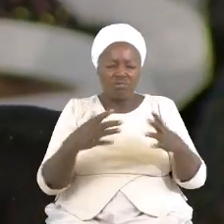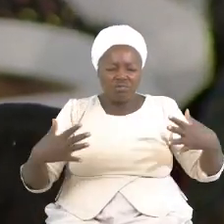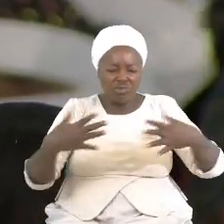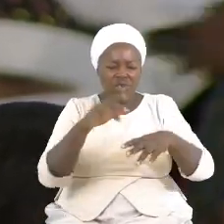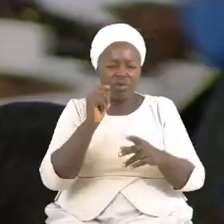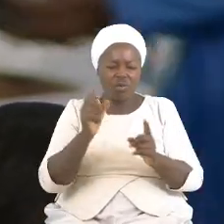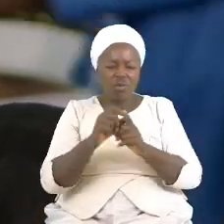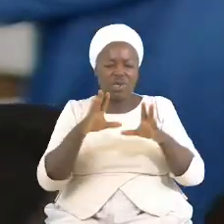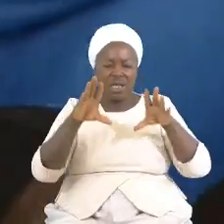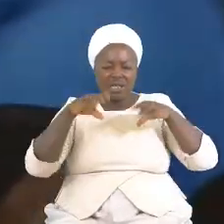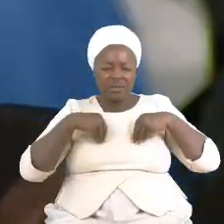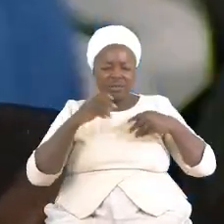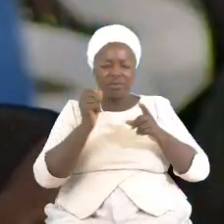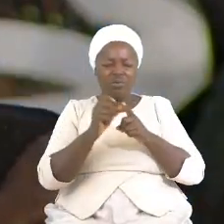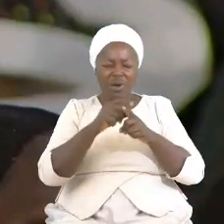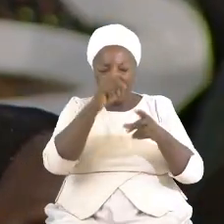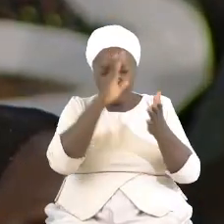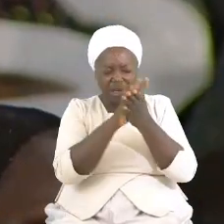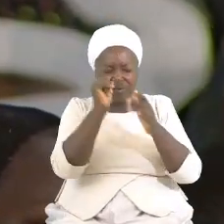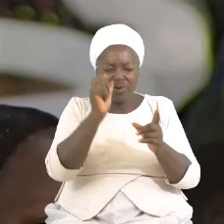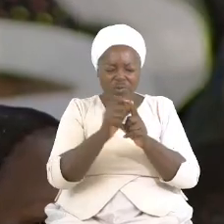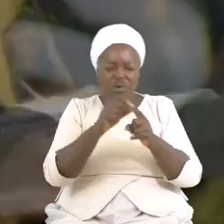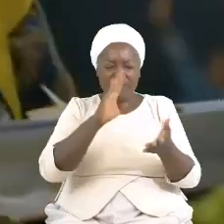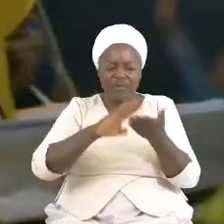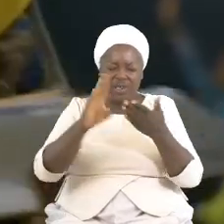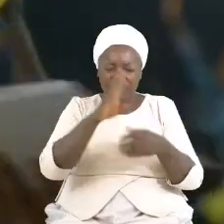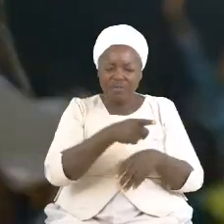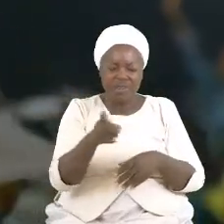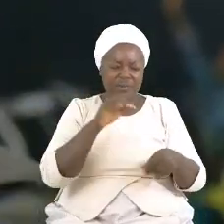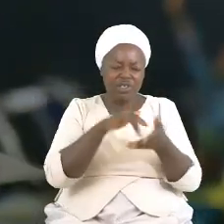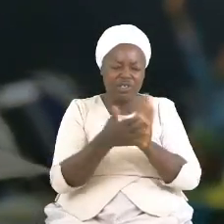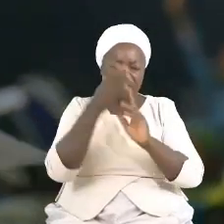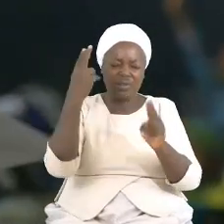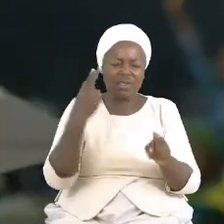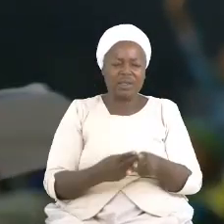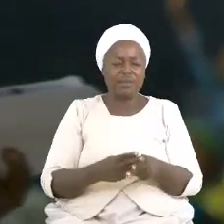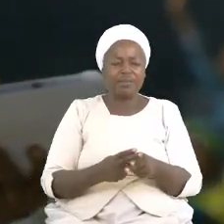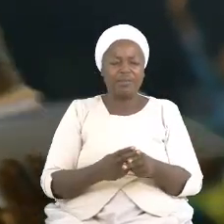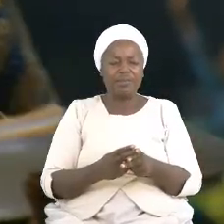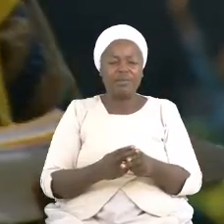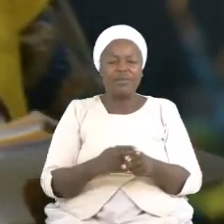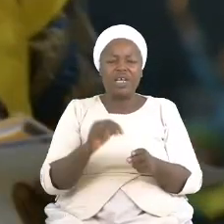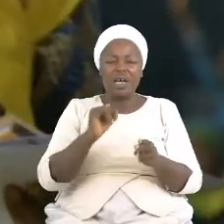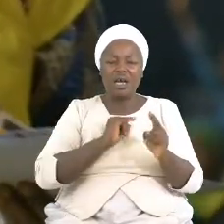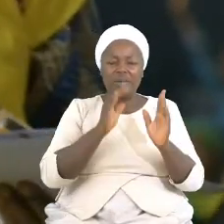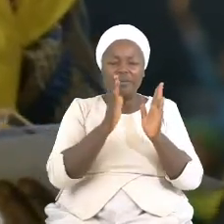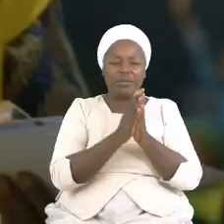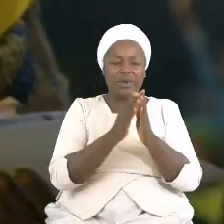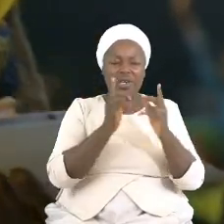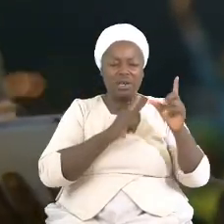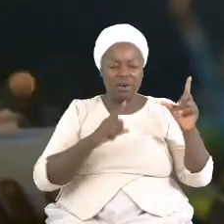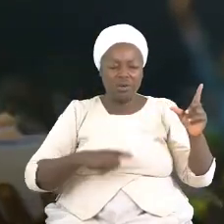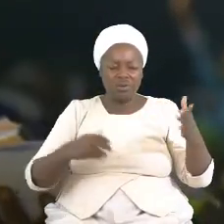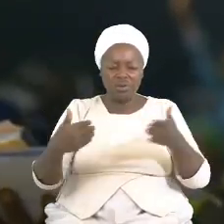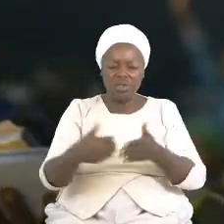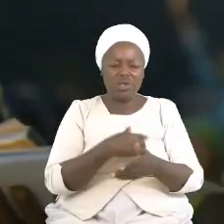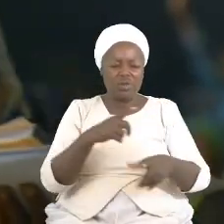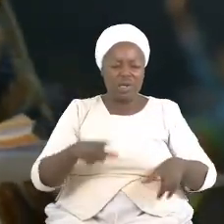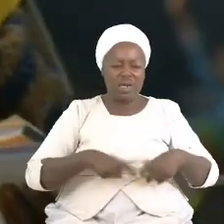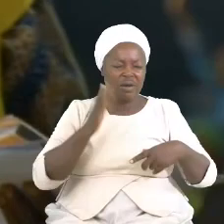word, forgive them in Jesus' name. I pray, Lord, new life will come to